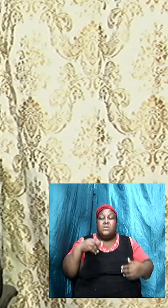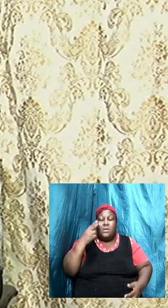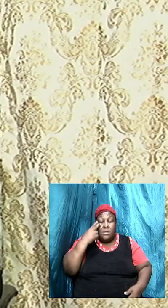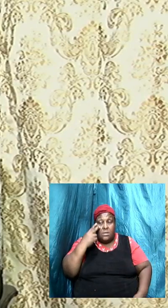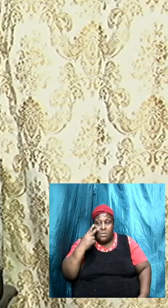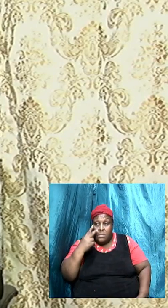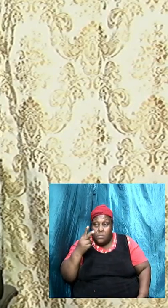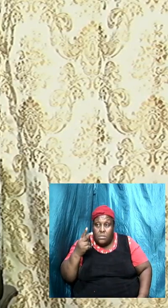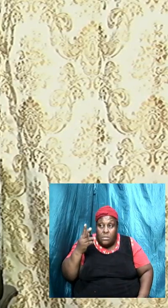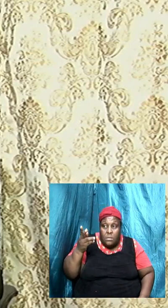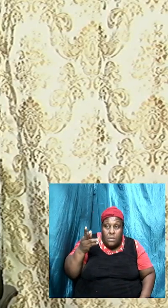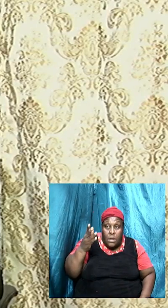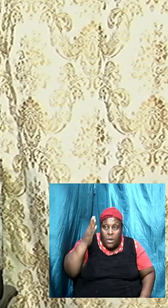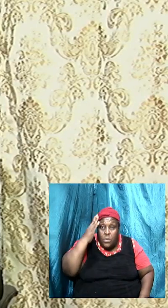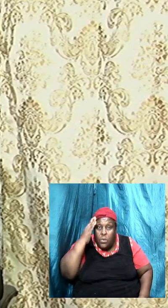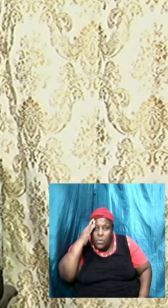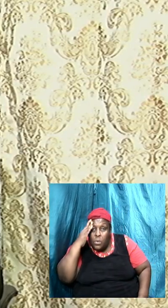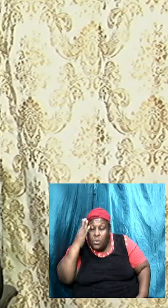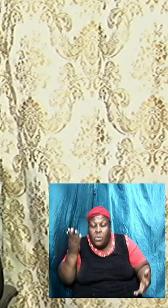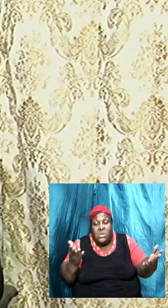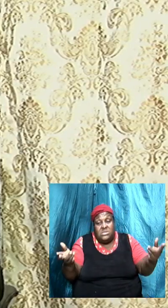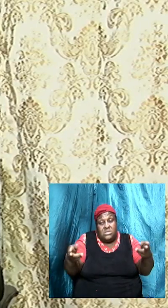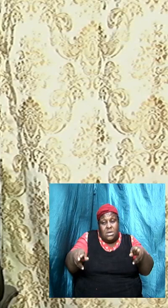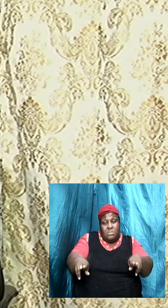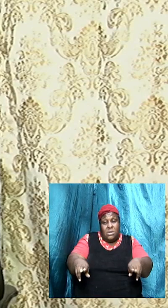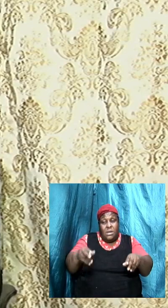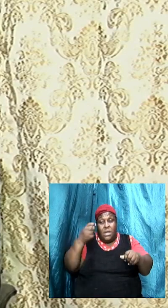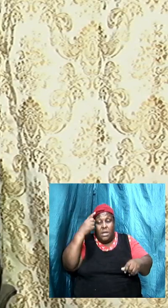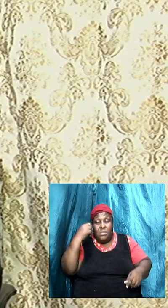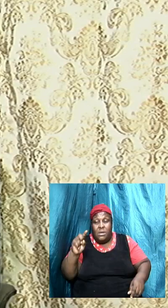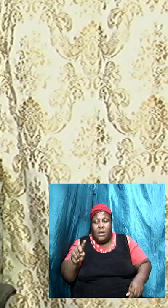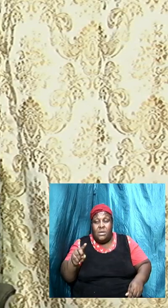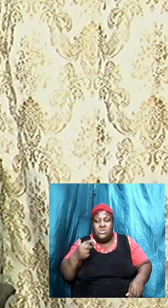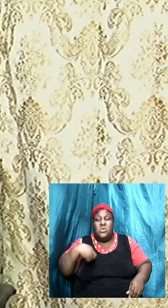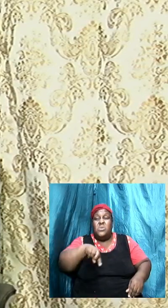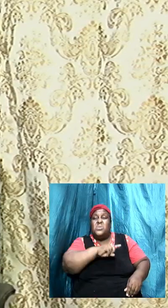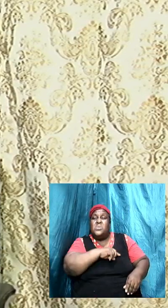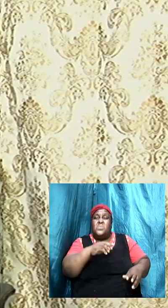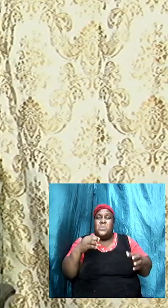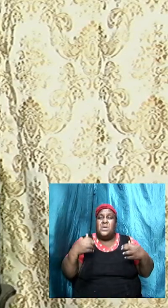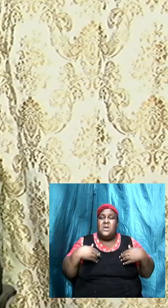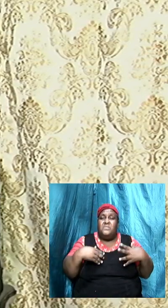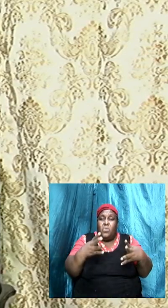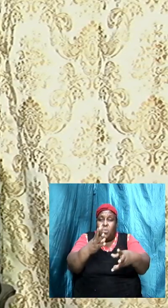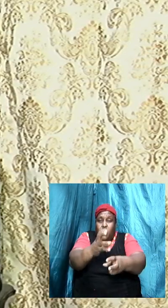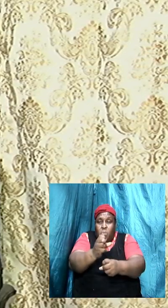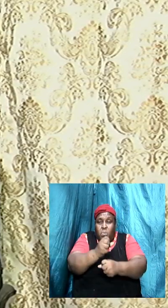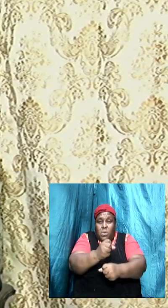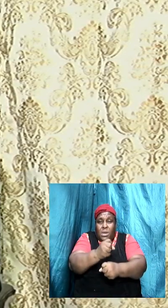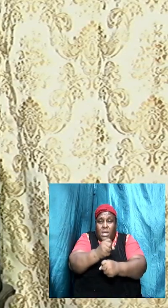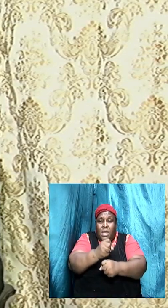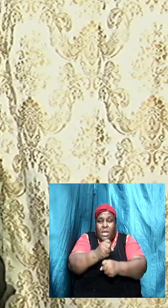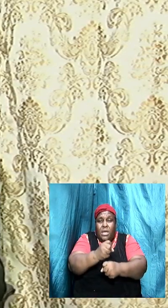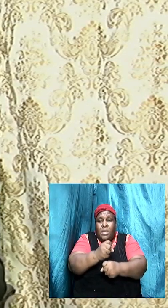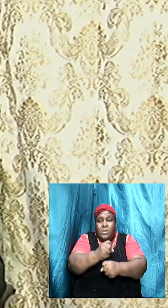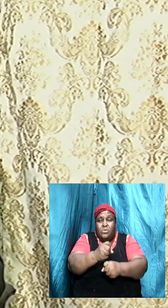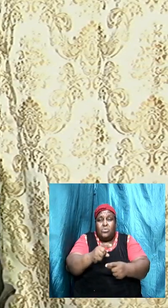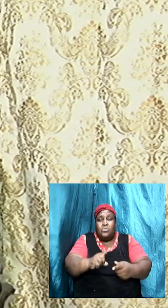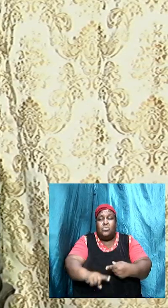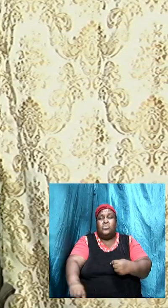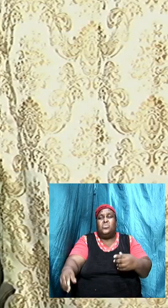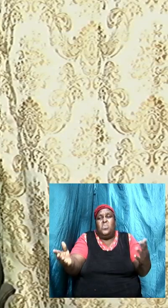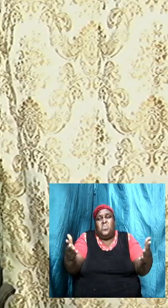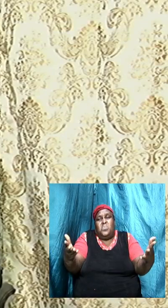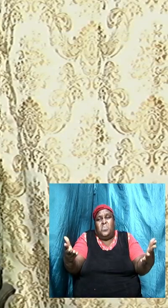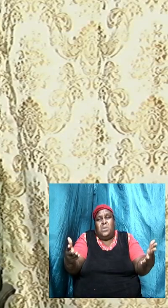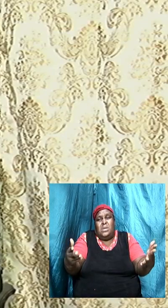have got to be aware of what is happening and we have got to hold on to what has